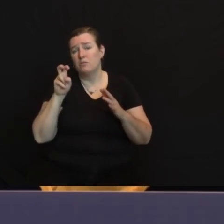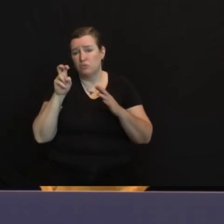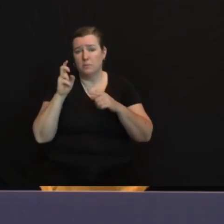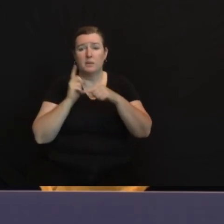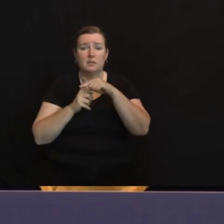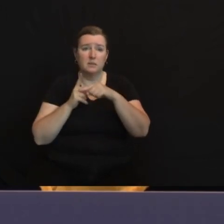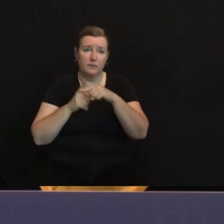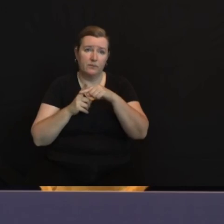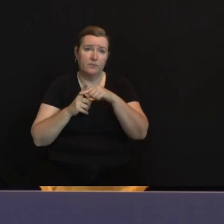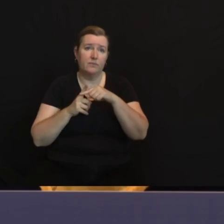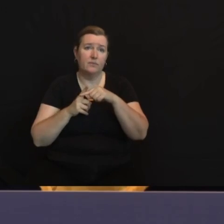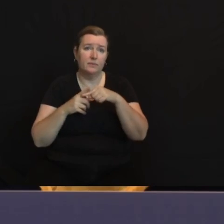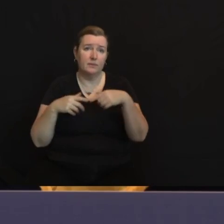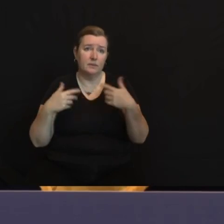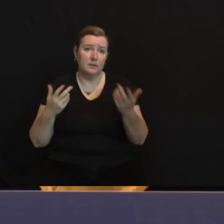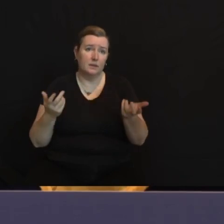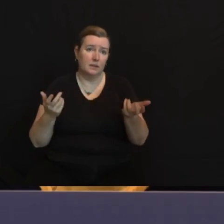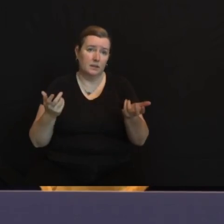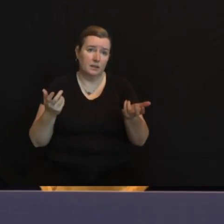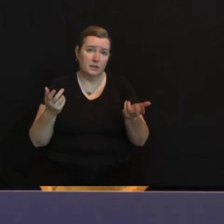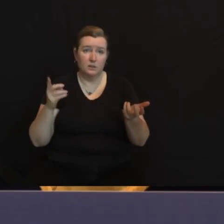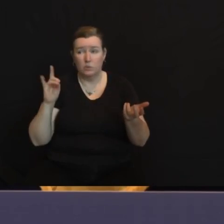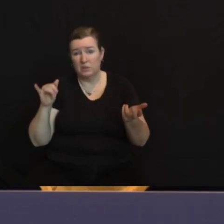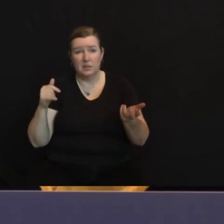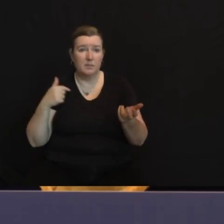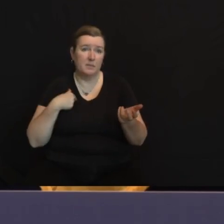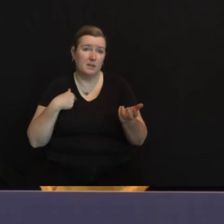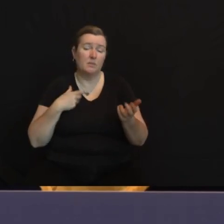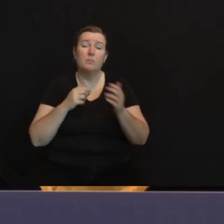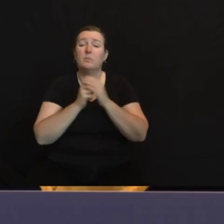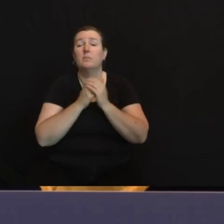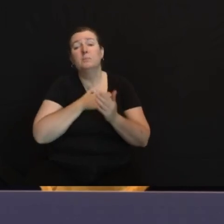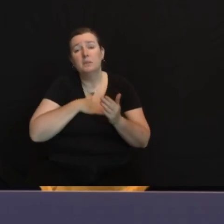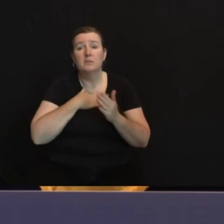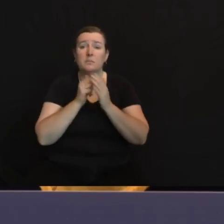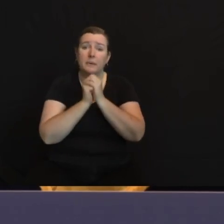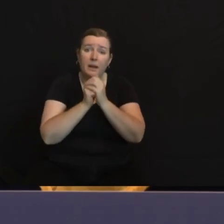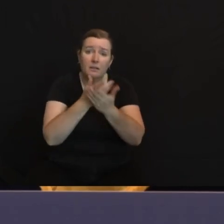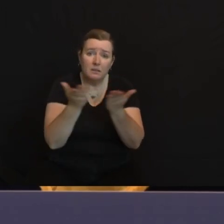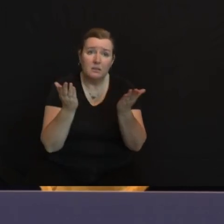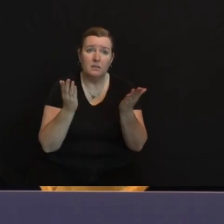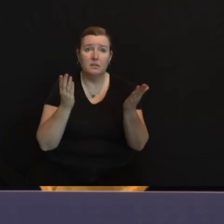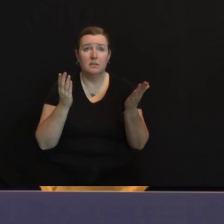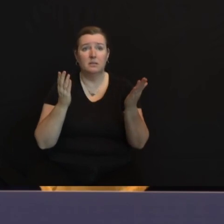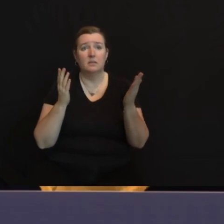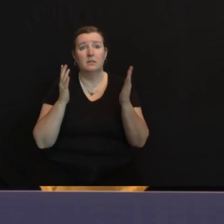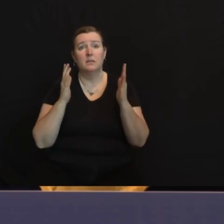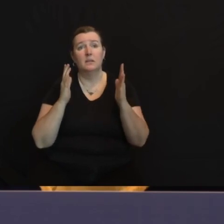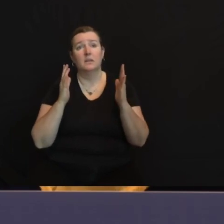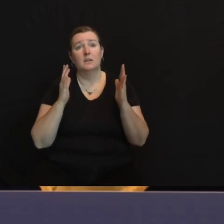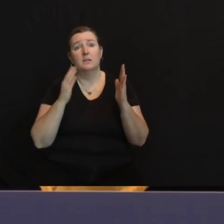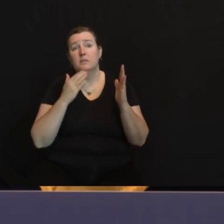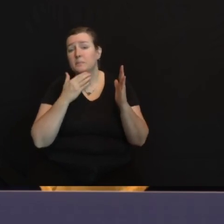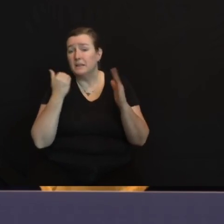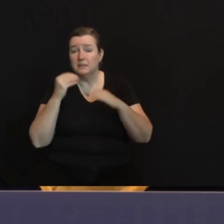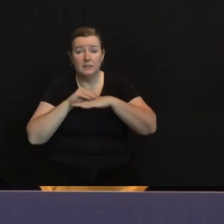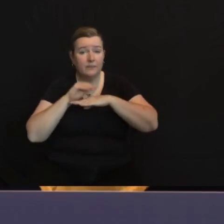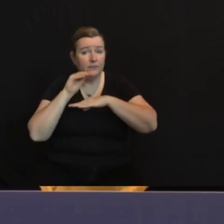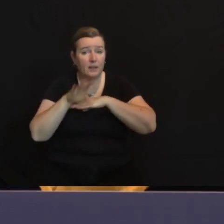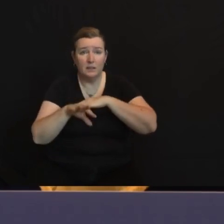just repeat the plea that Judy had, which is it's up to this right now. Our best sense and our best advice is this is an